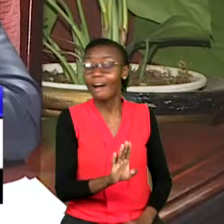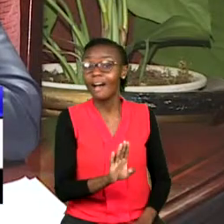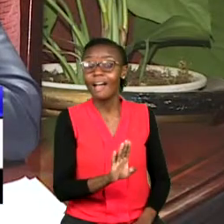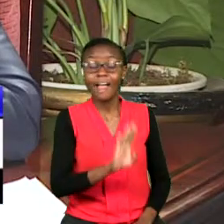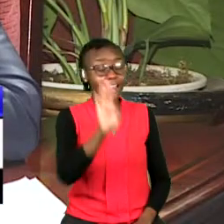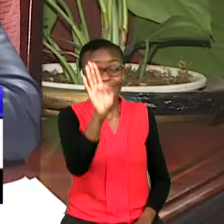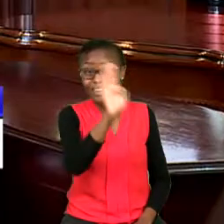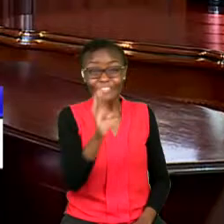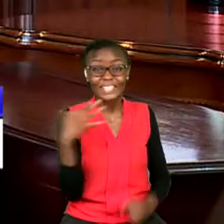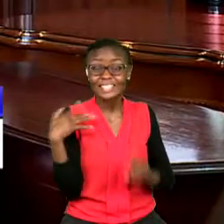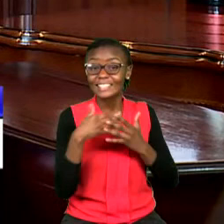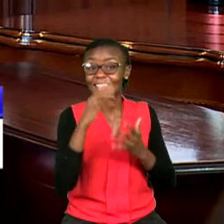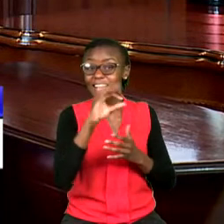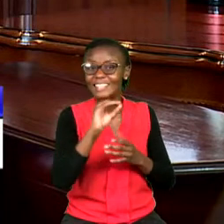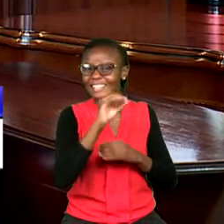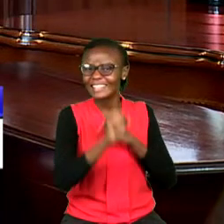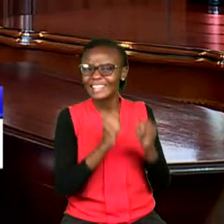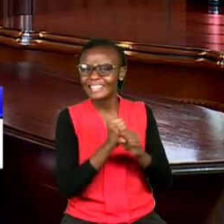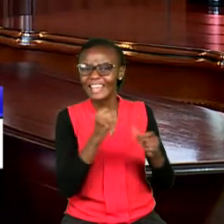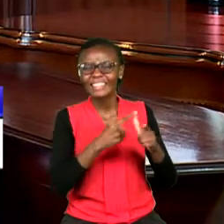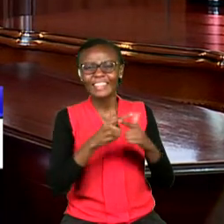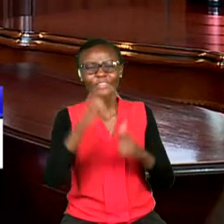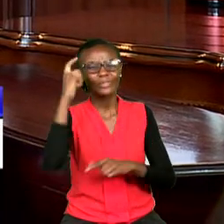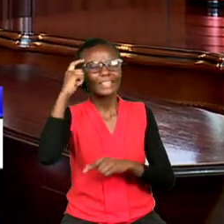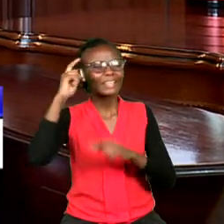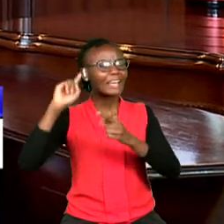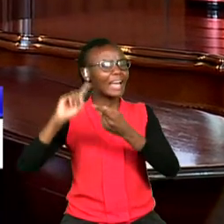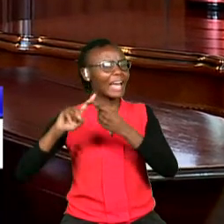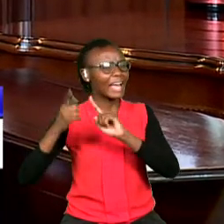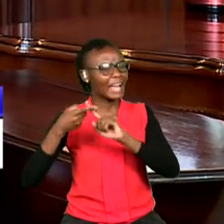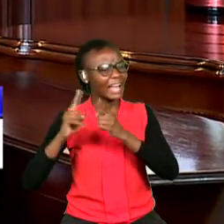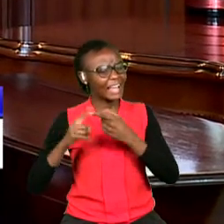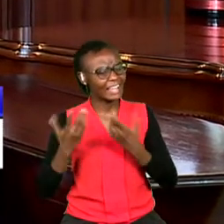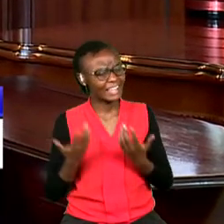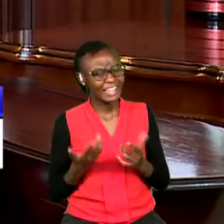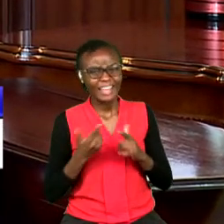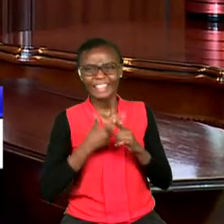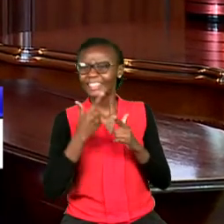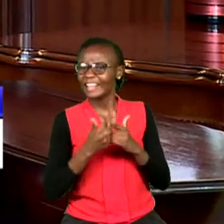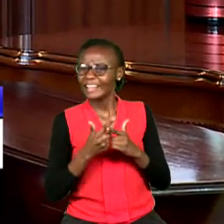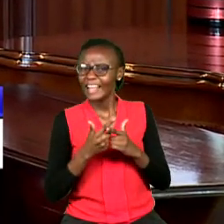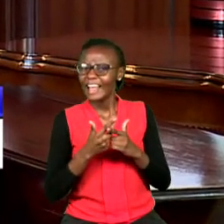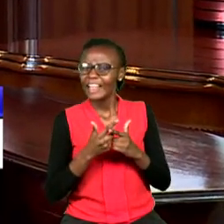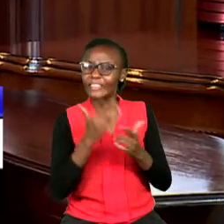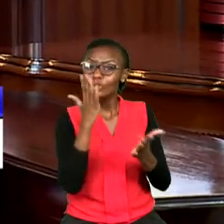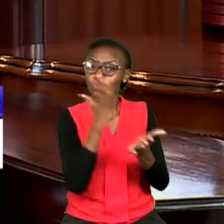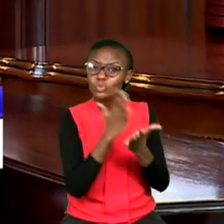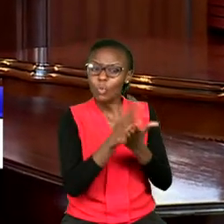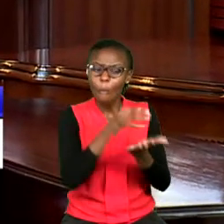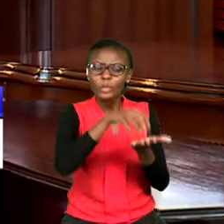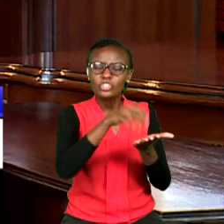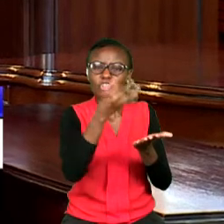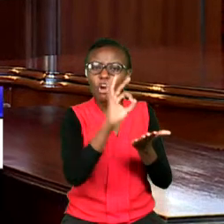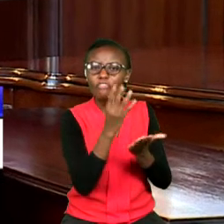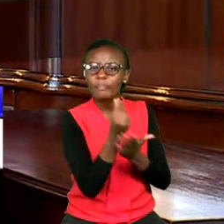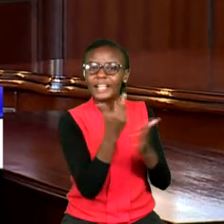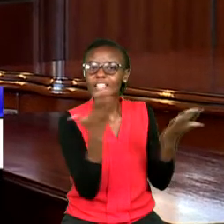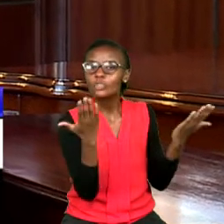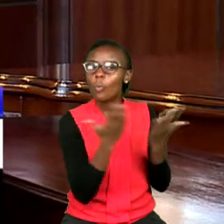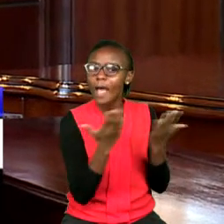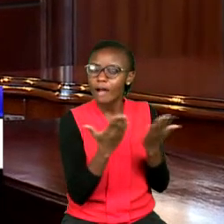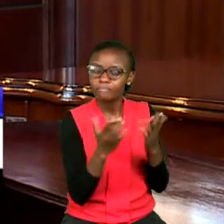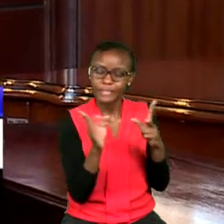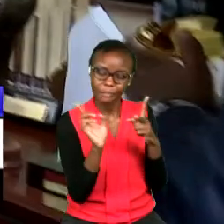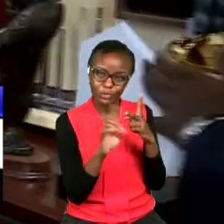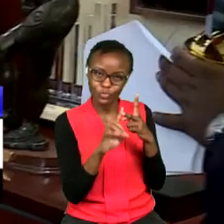sugar for 30 years. Then you start wondering the real place of money. And lastly is the desire. I